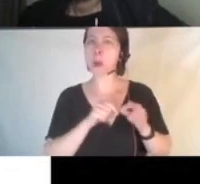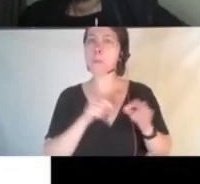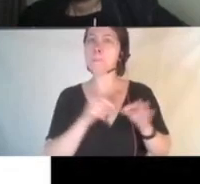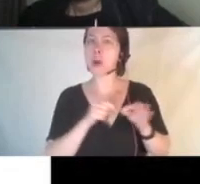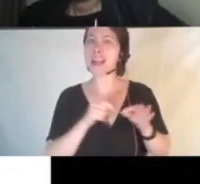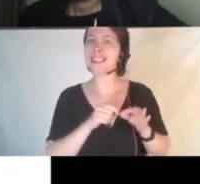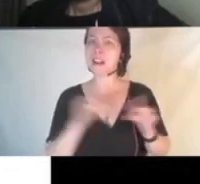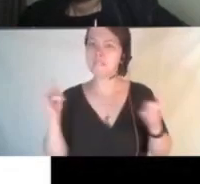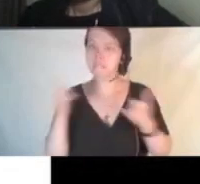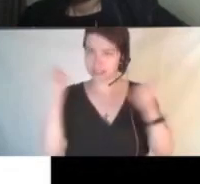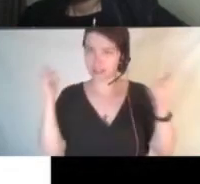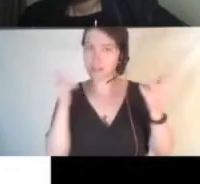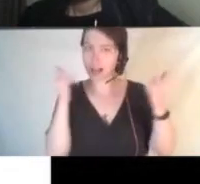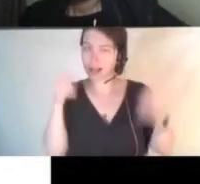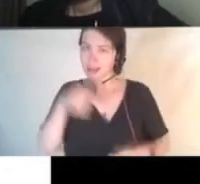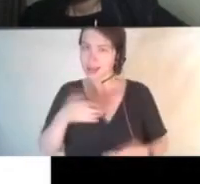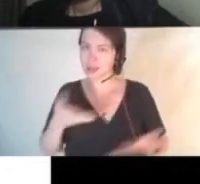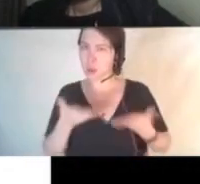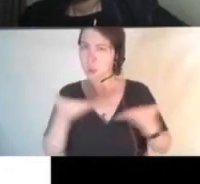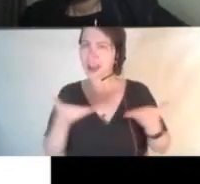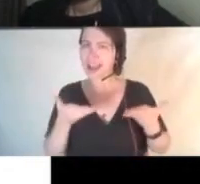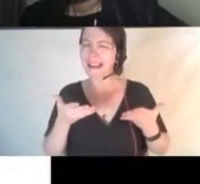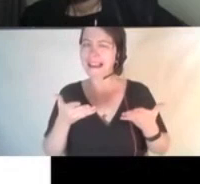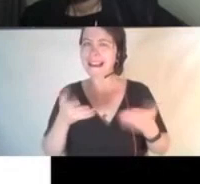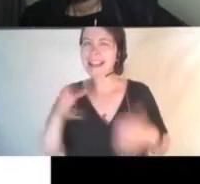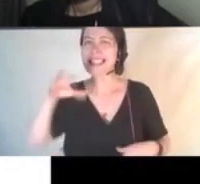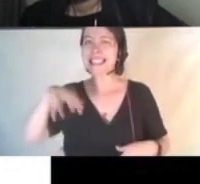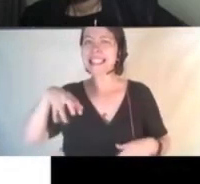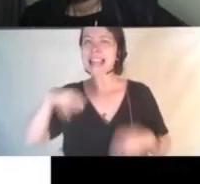in a townhouse, and I was